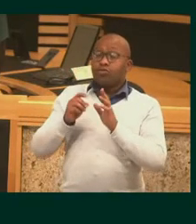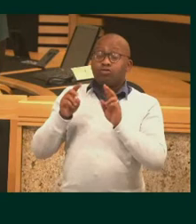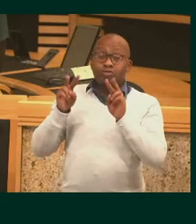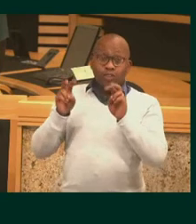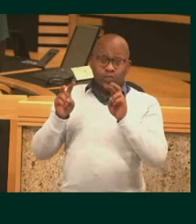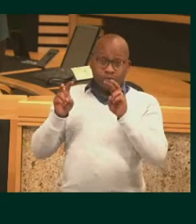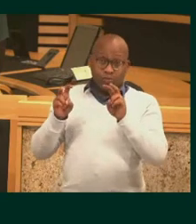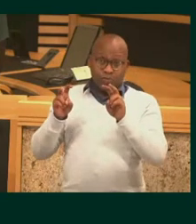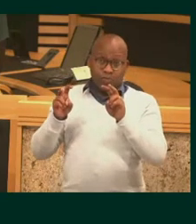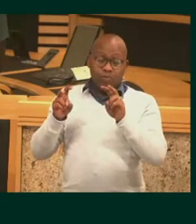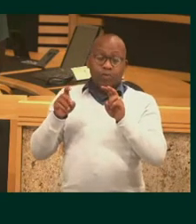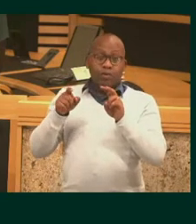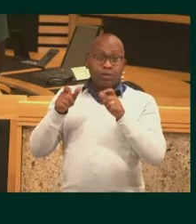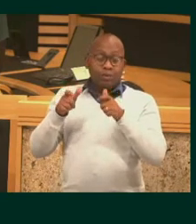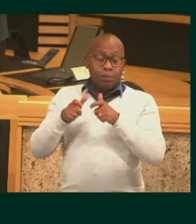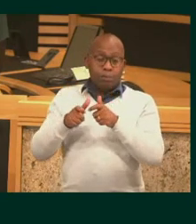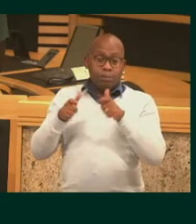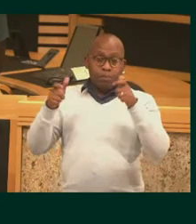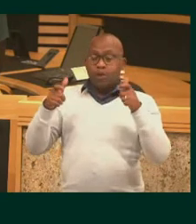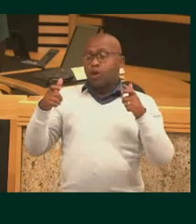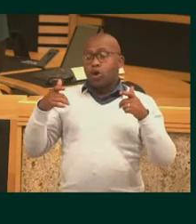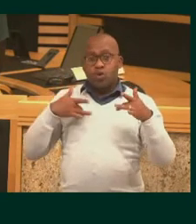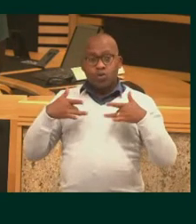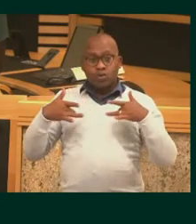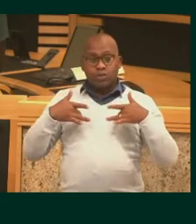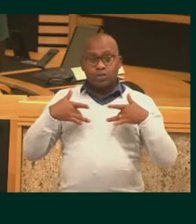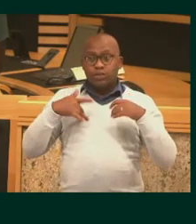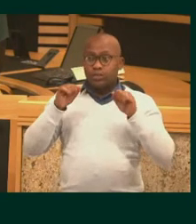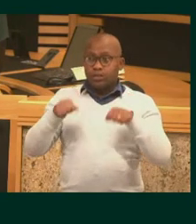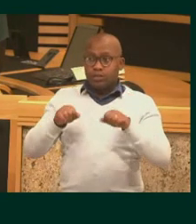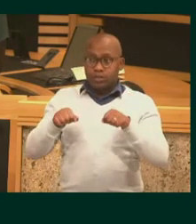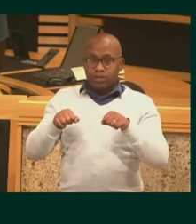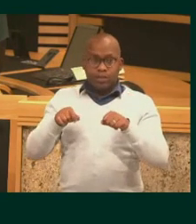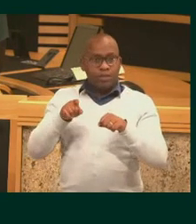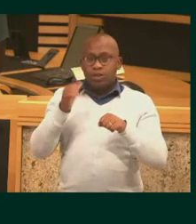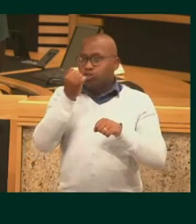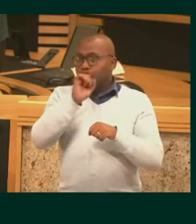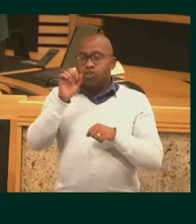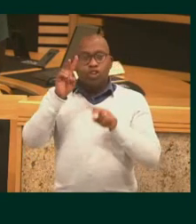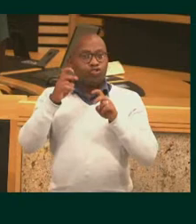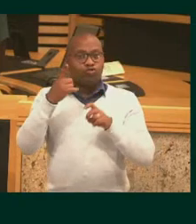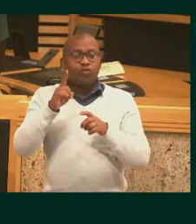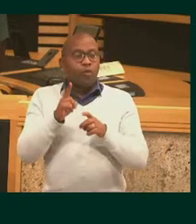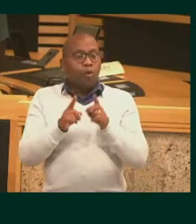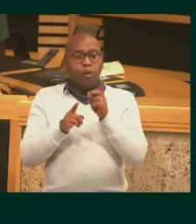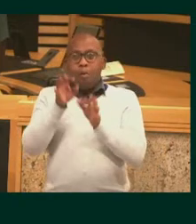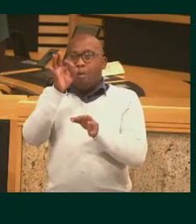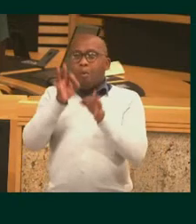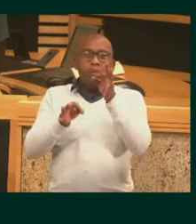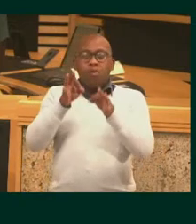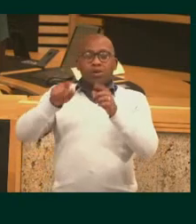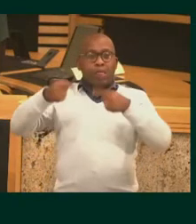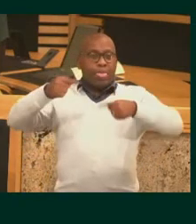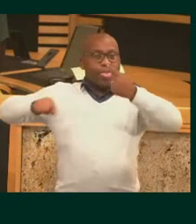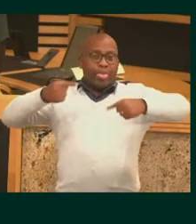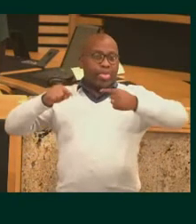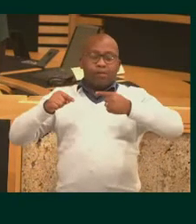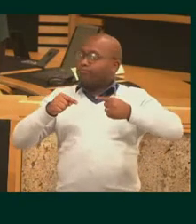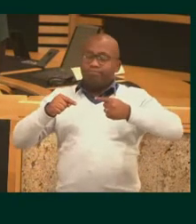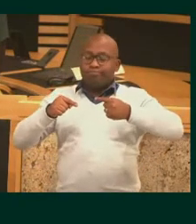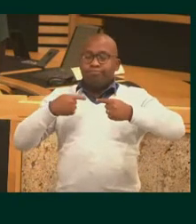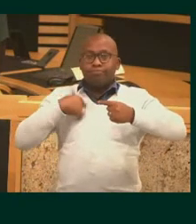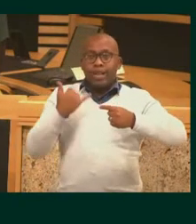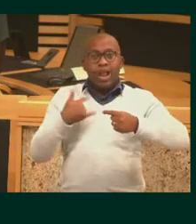concern and uh it is not a matter for politic and uh I can say as I stand